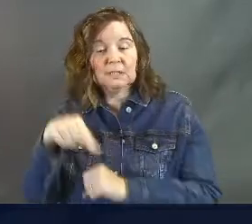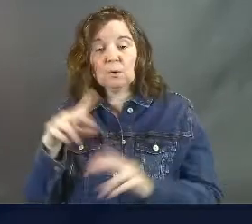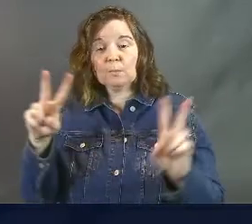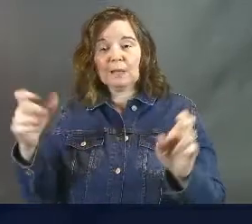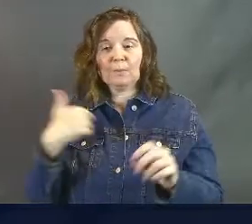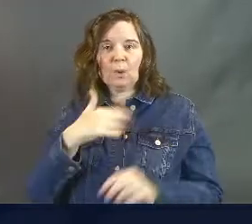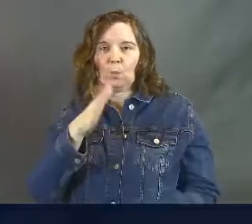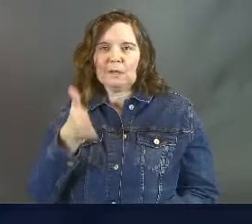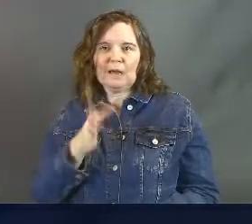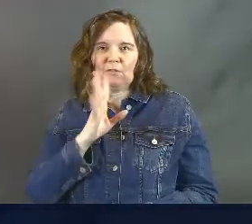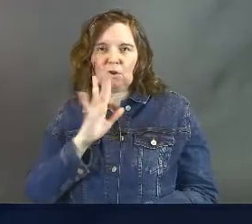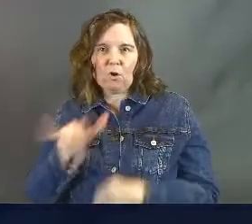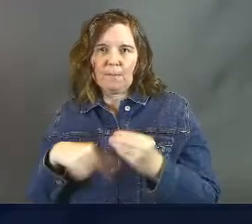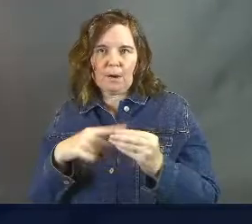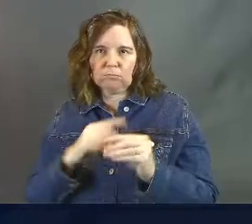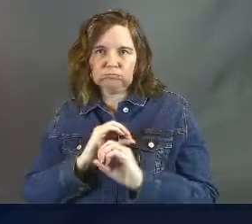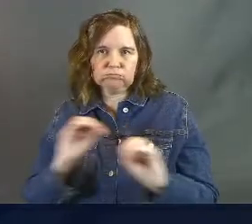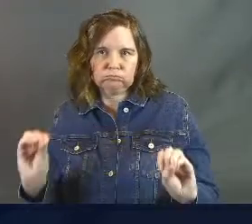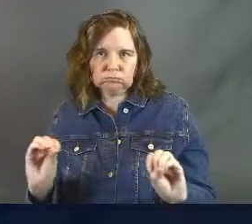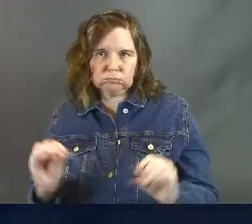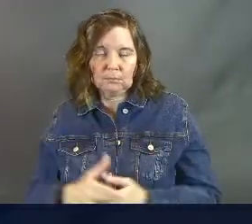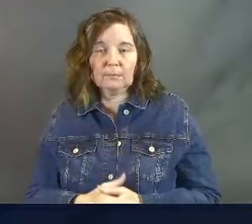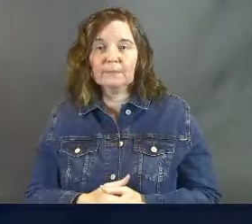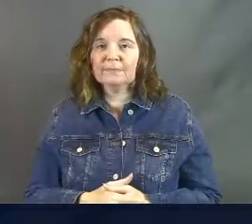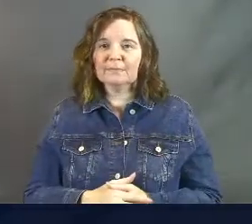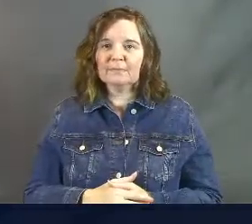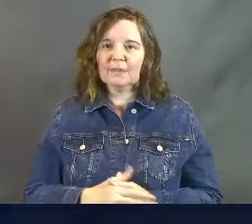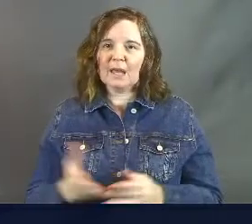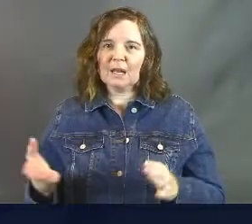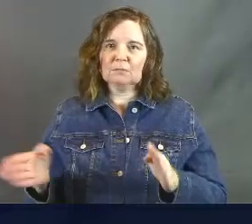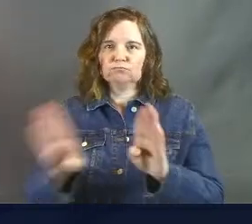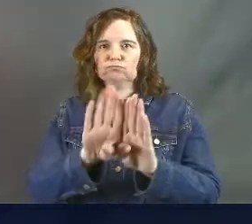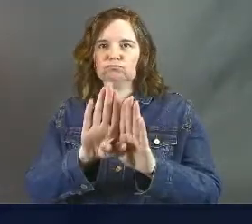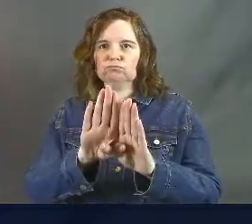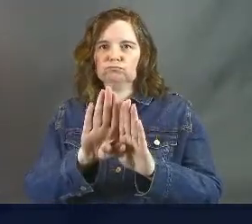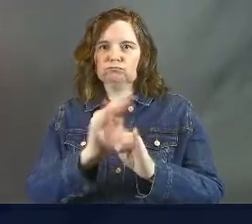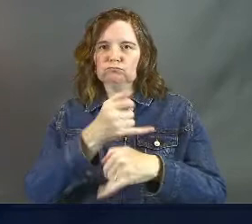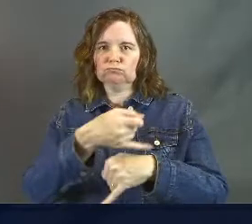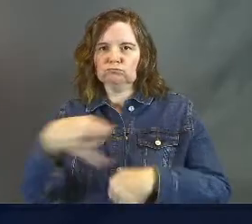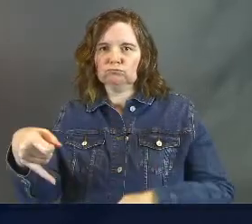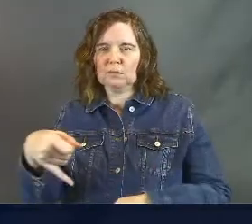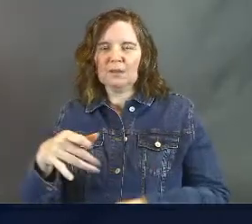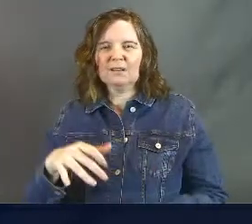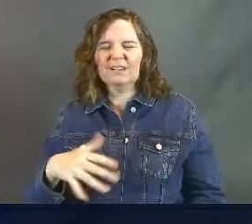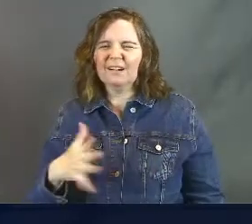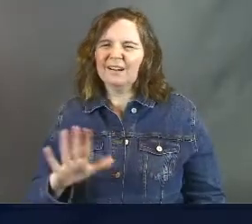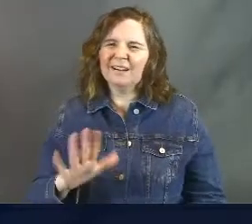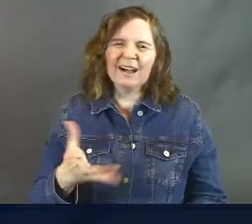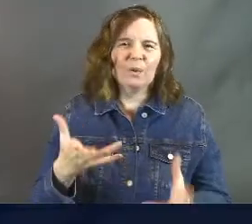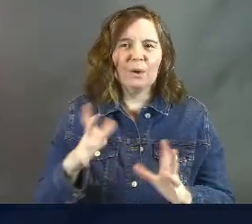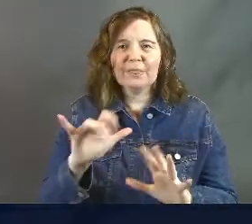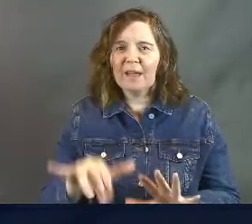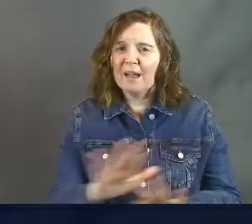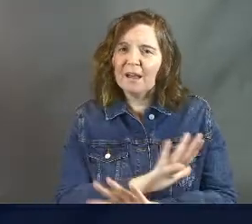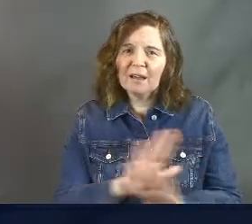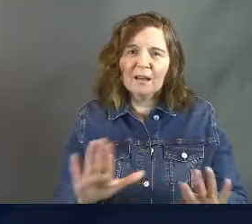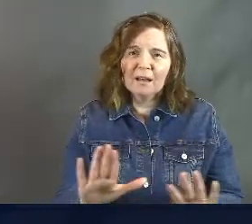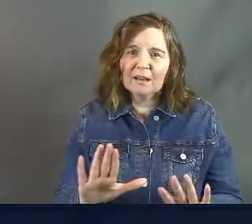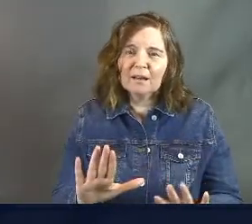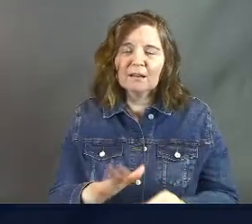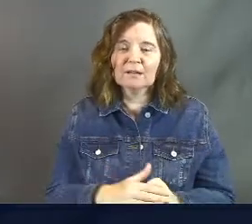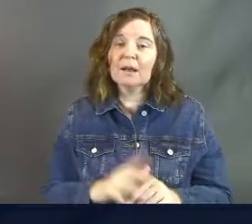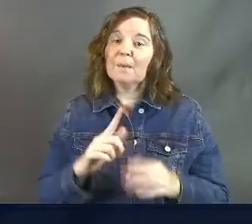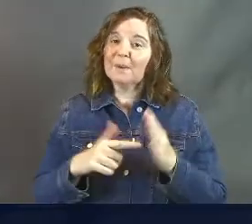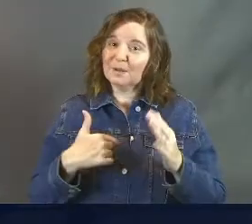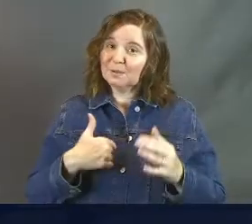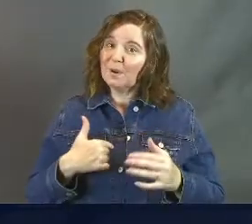the topic we never talk about. It shuts a door. Oh, it's not what I wanted to do,